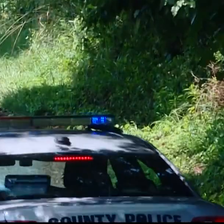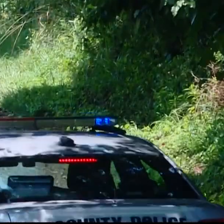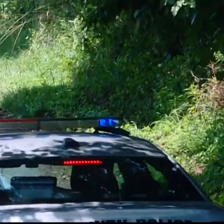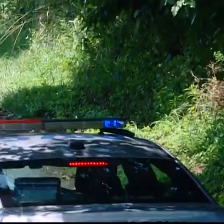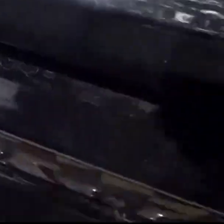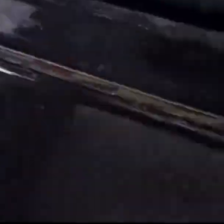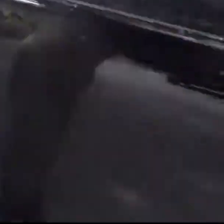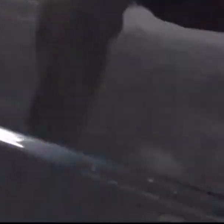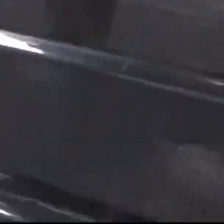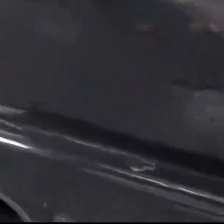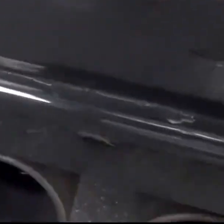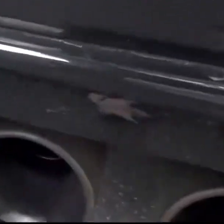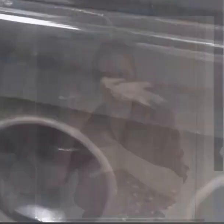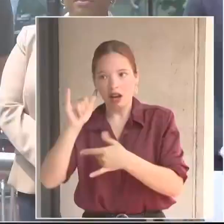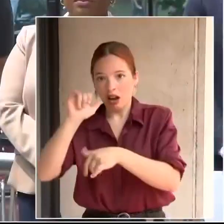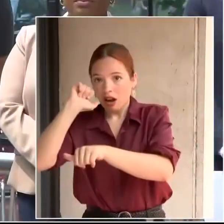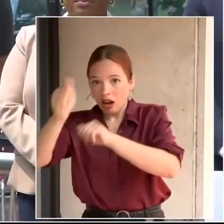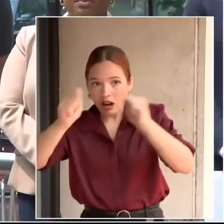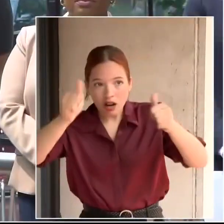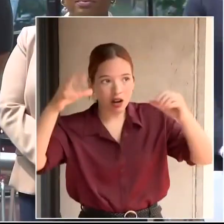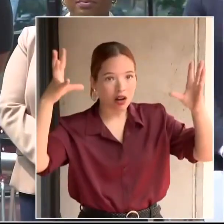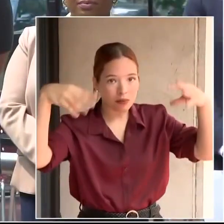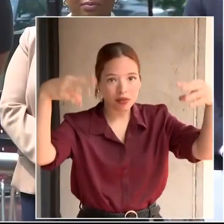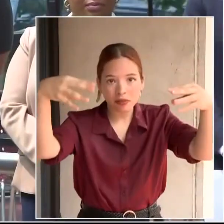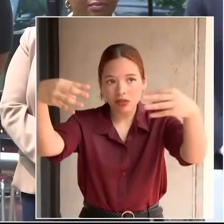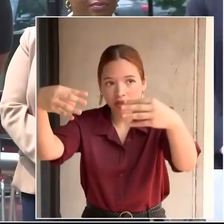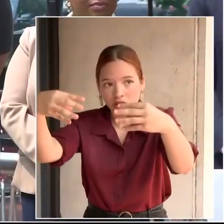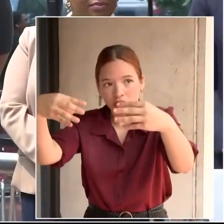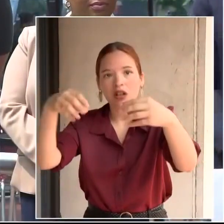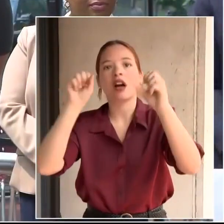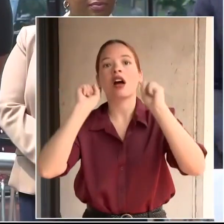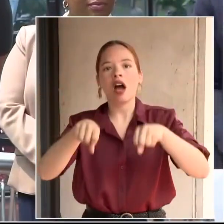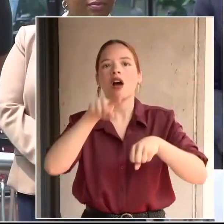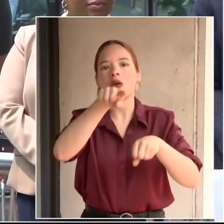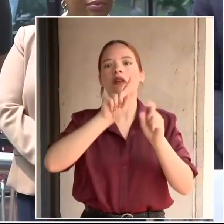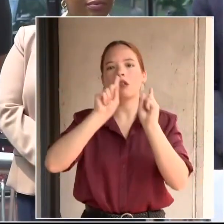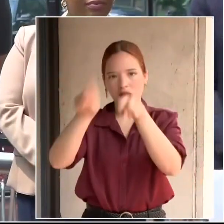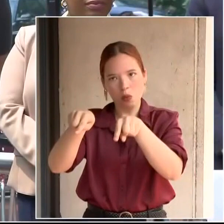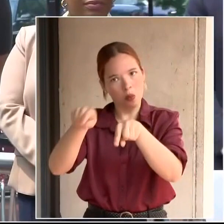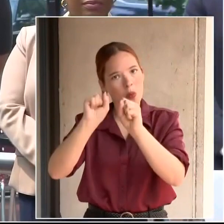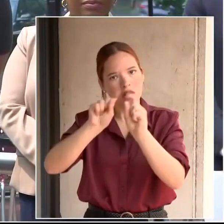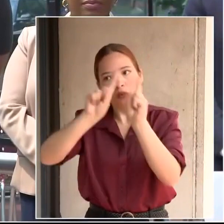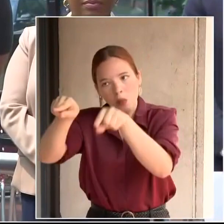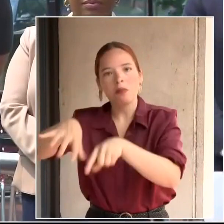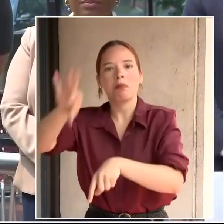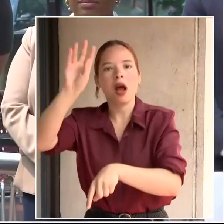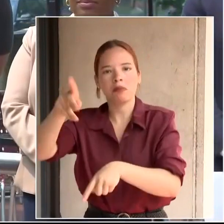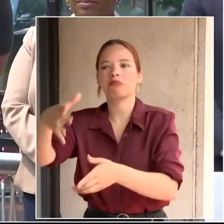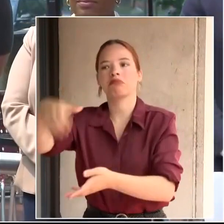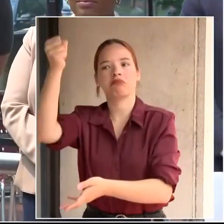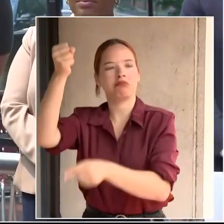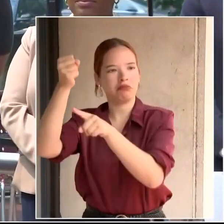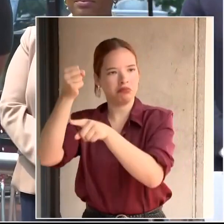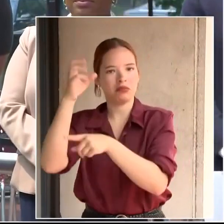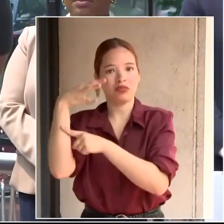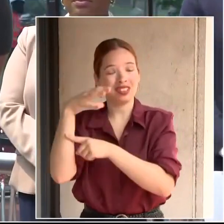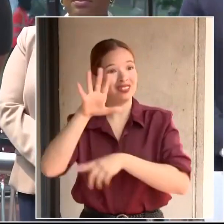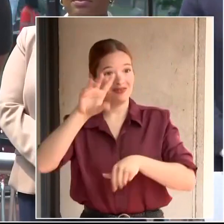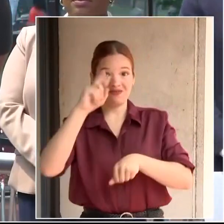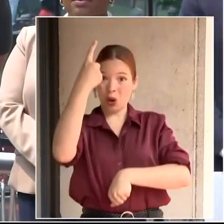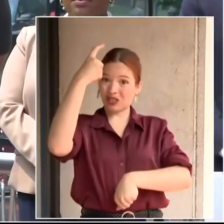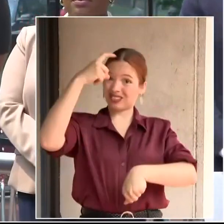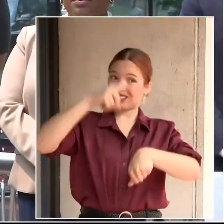will help to keep them safe. This is the first time we're launching such a program in D.C., and we're doing this